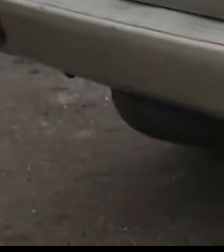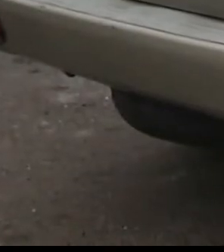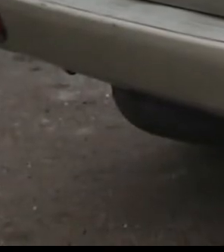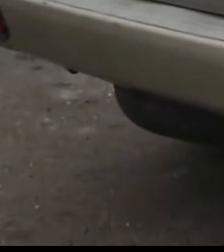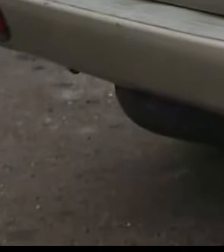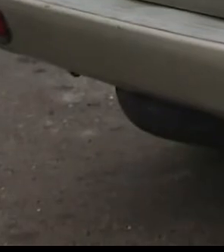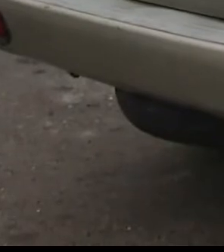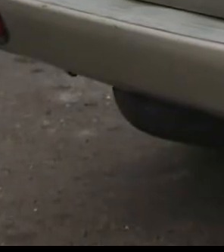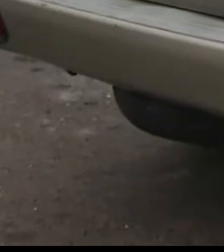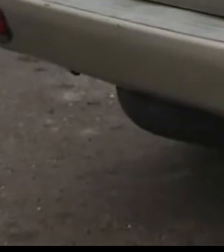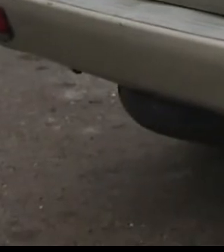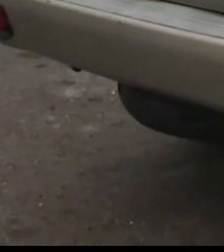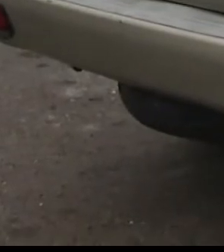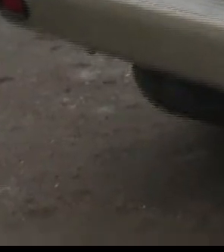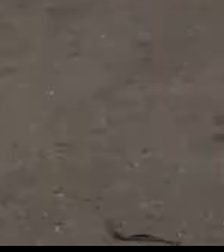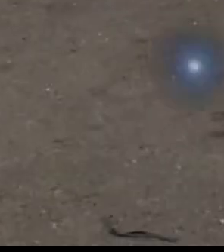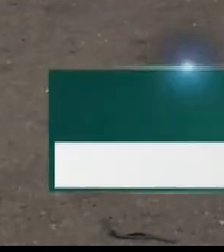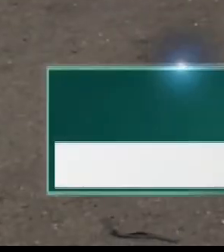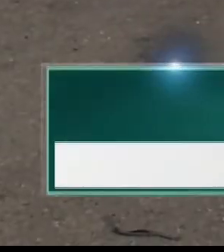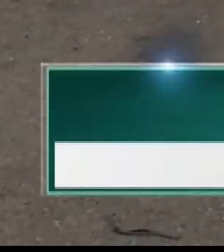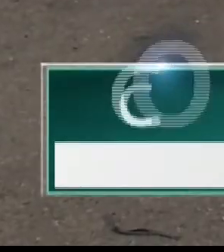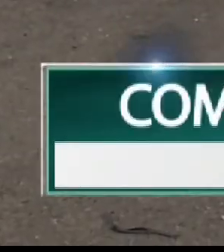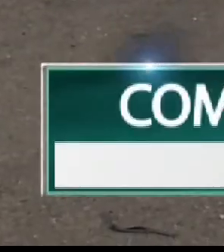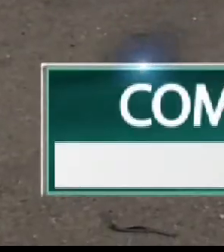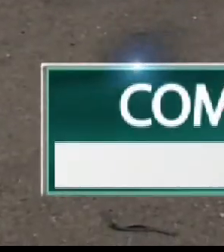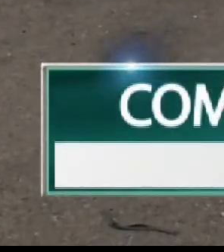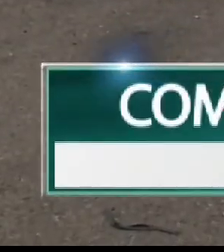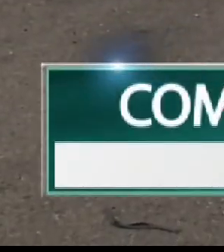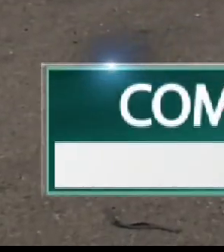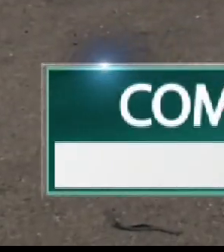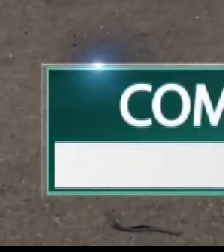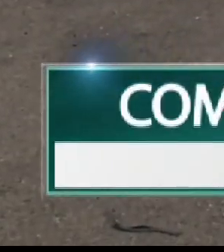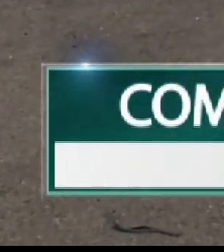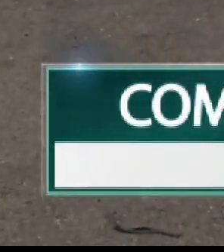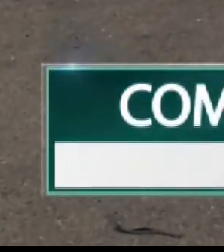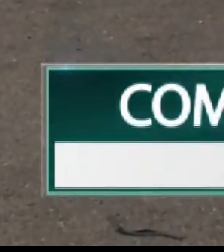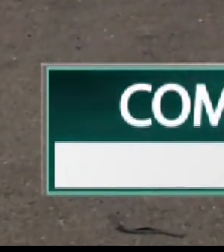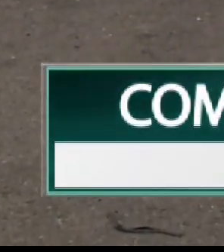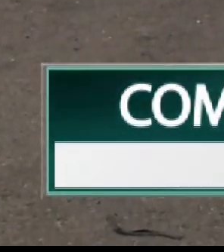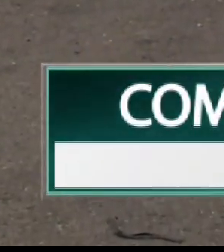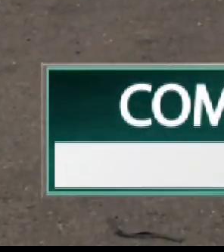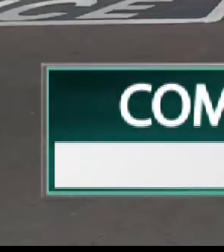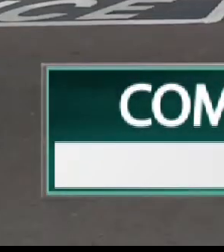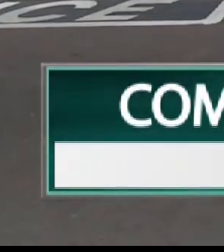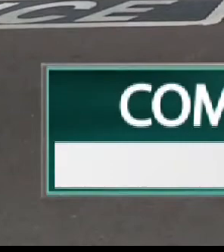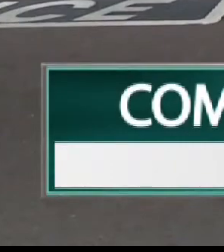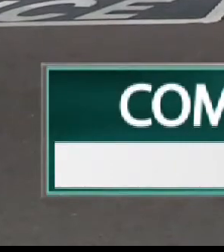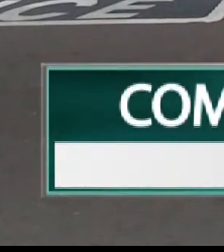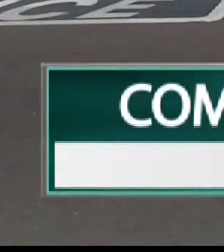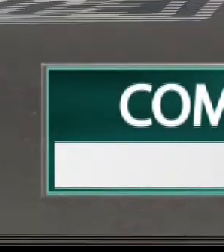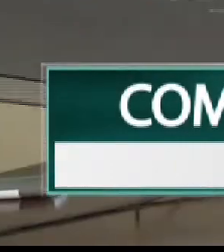Well, still ahead tonight, businesses count the cost of becoming more disabled friendly.